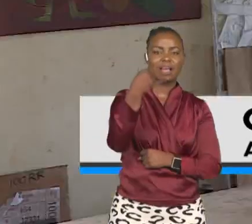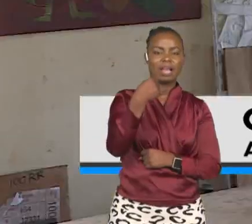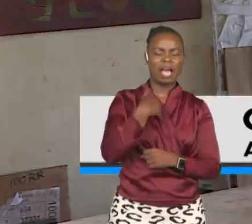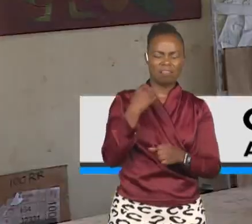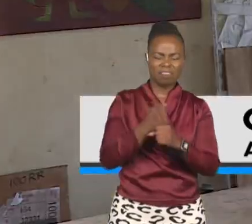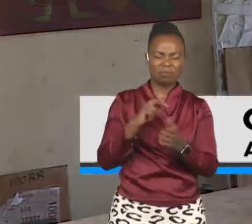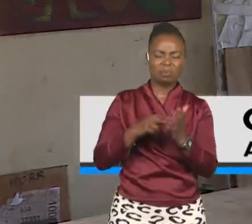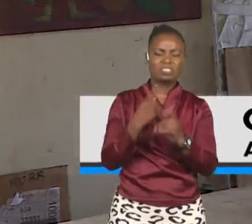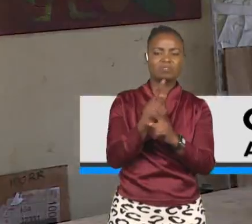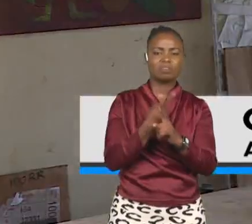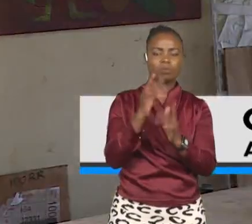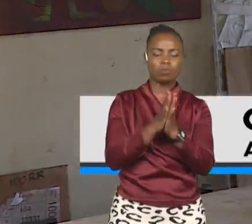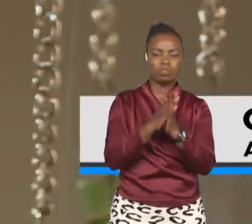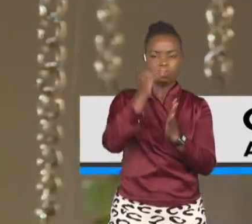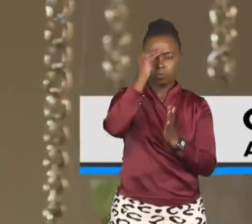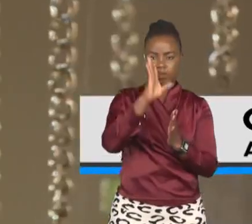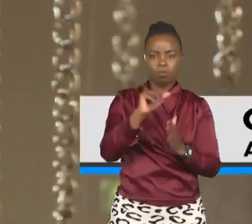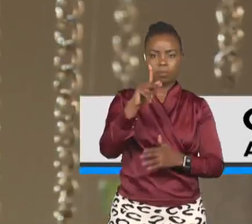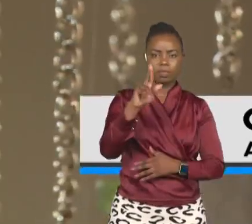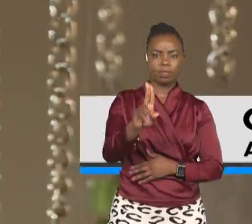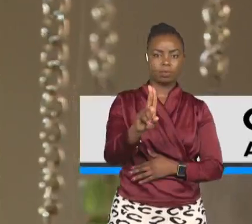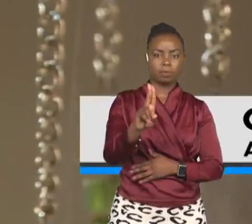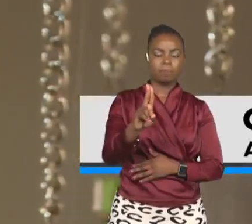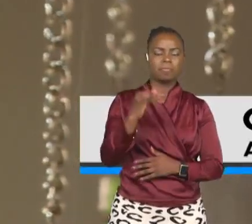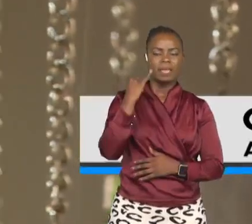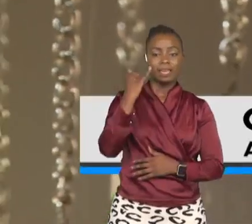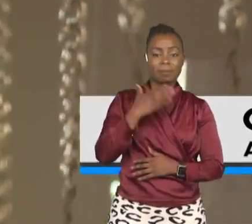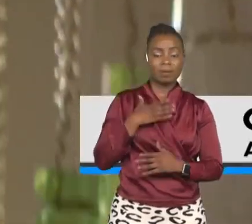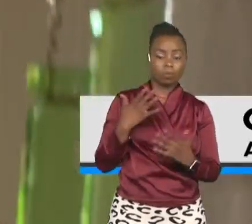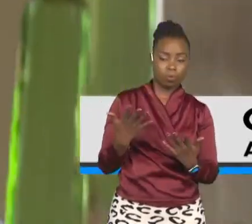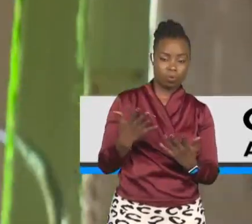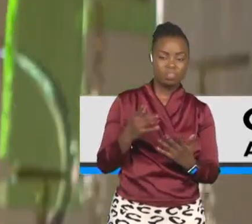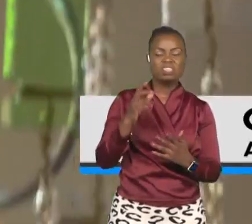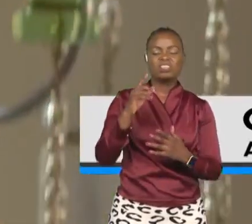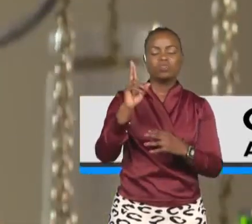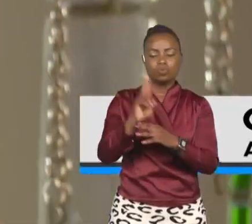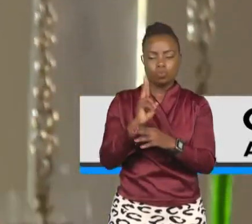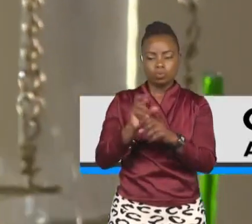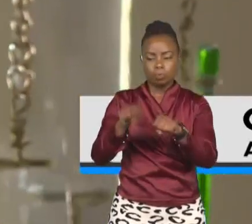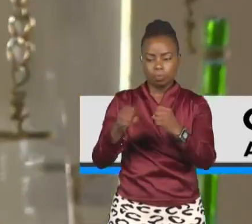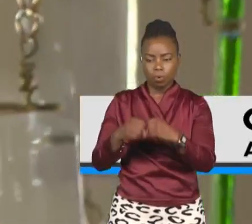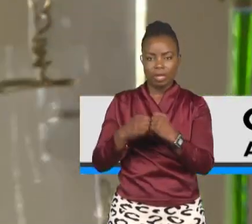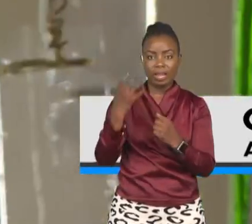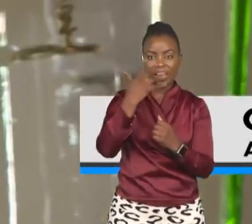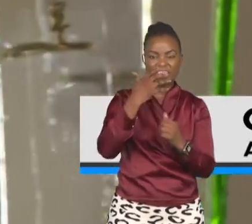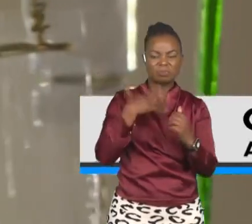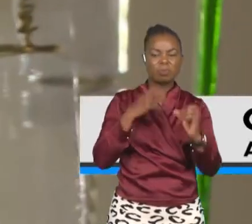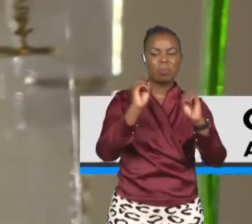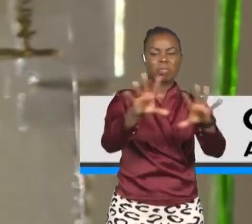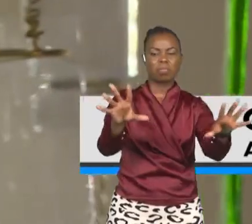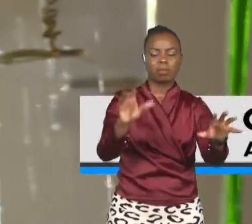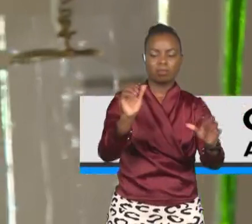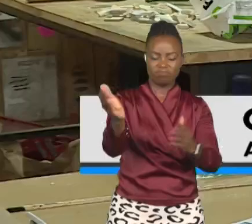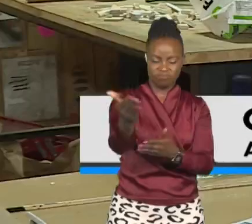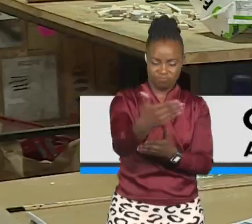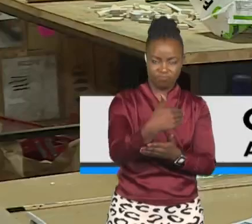students from Kenyatta University, and the idea is to reuse broken pieces of glass, discarded bottles, and